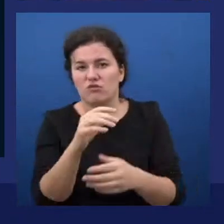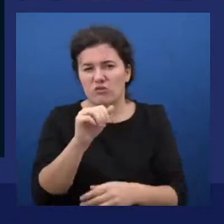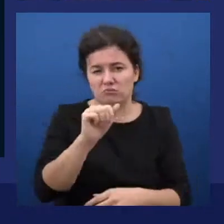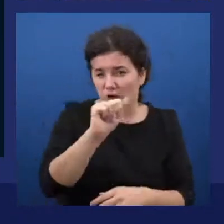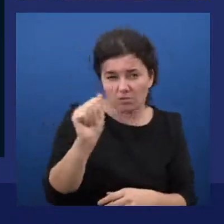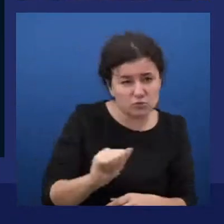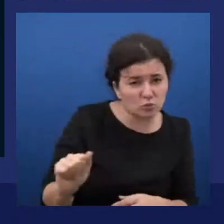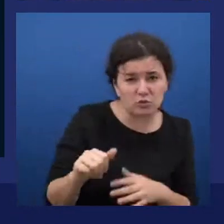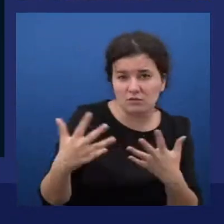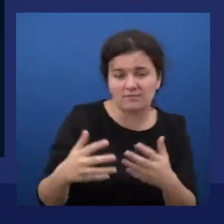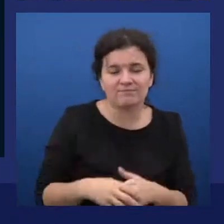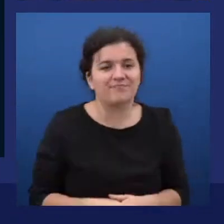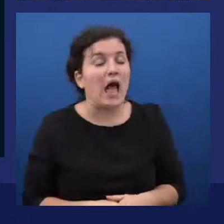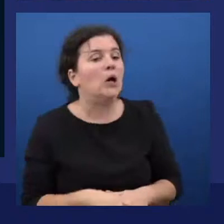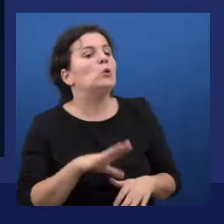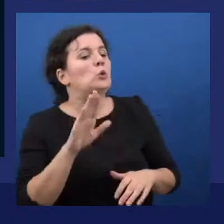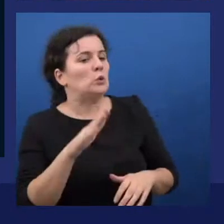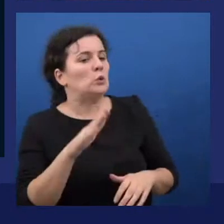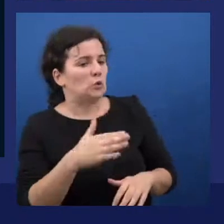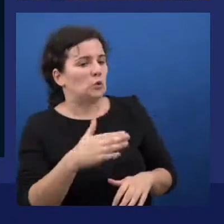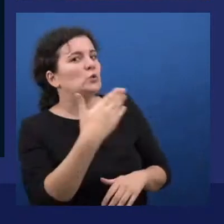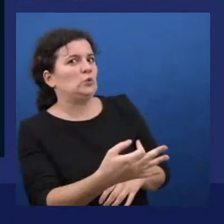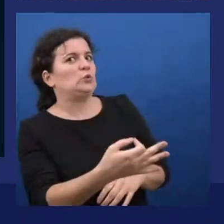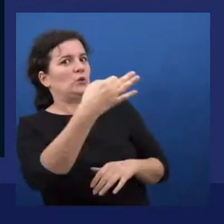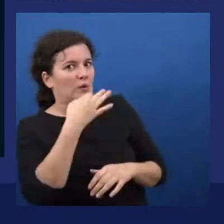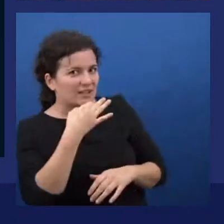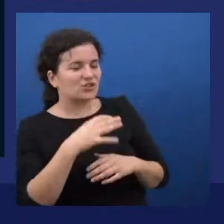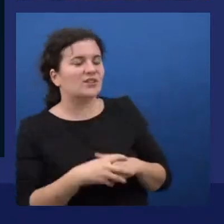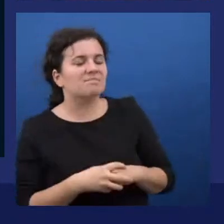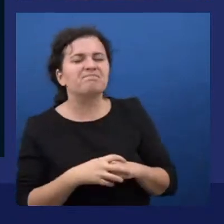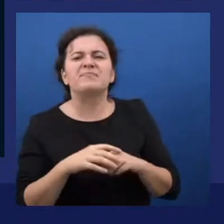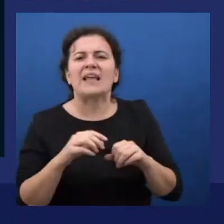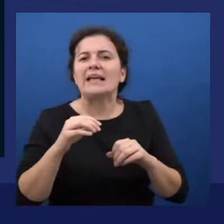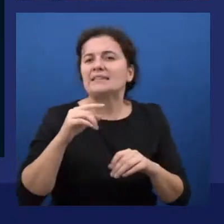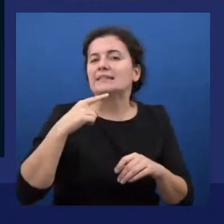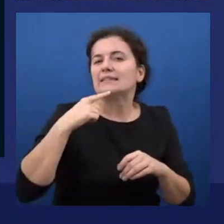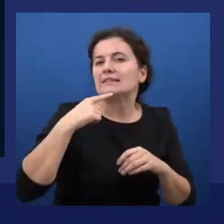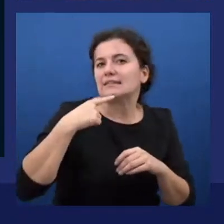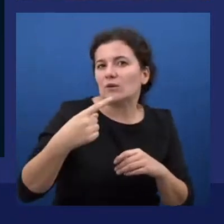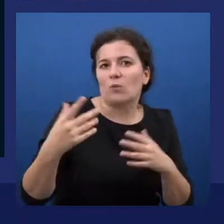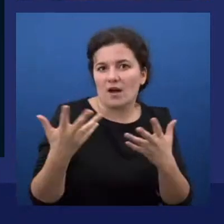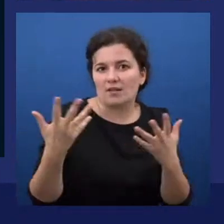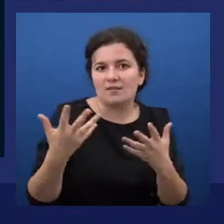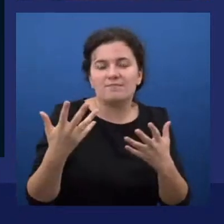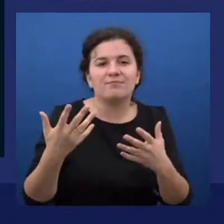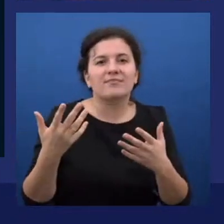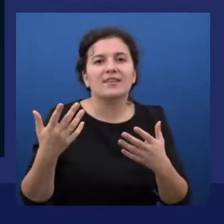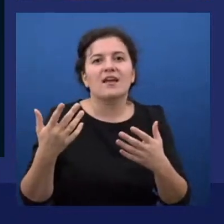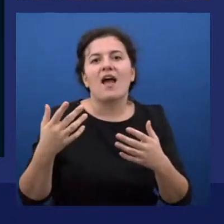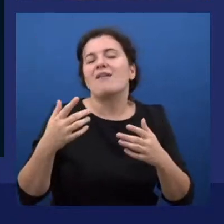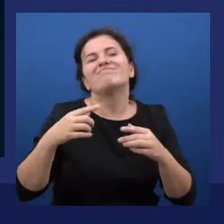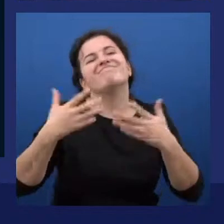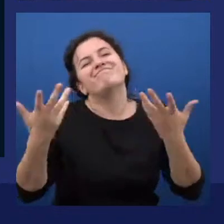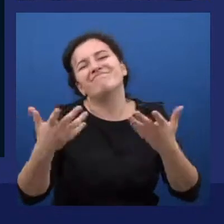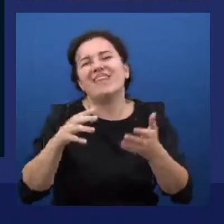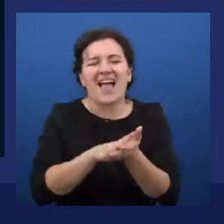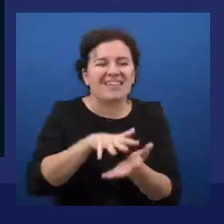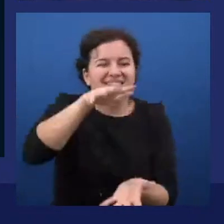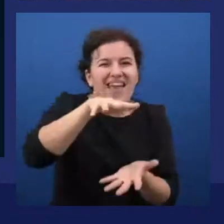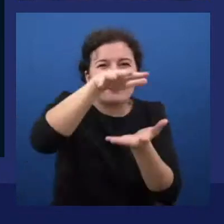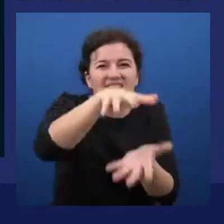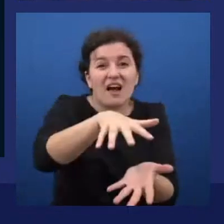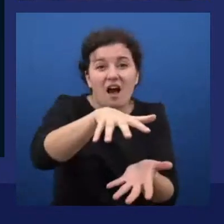That's a good question. Unfortunately, I can tell you the end price because it depends on what kind of data you have, the amount of